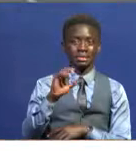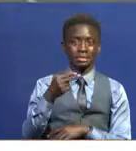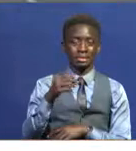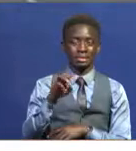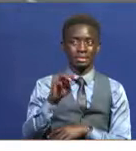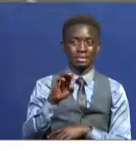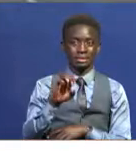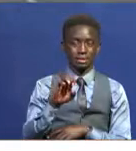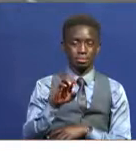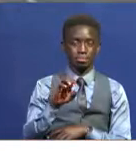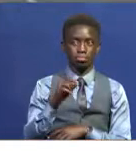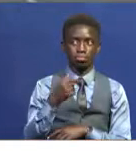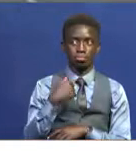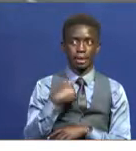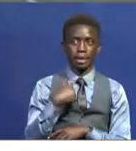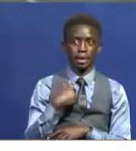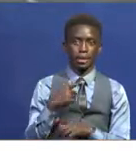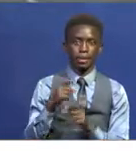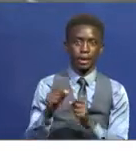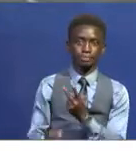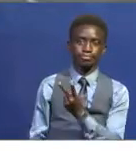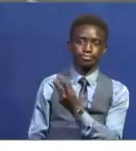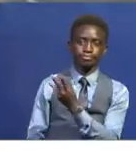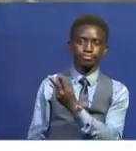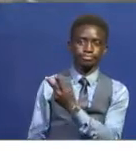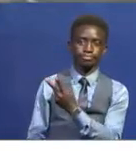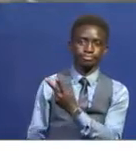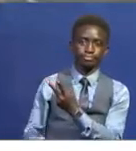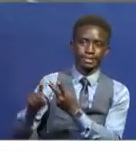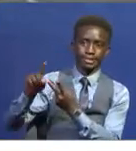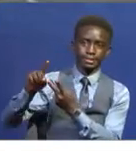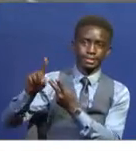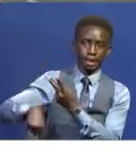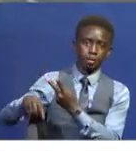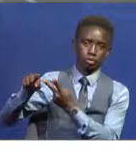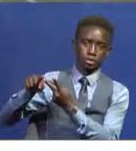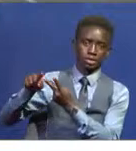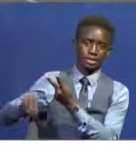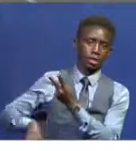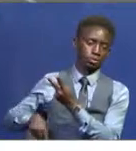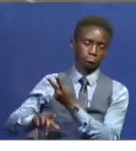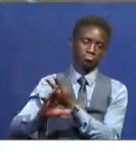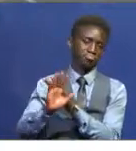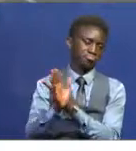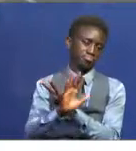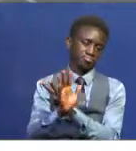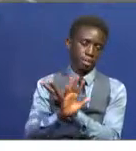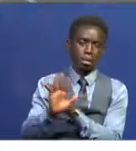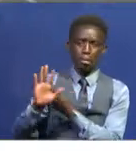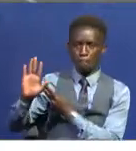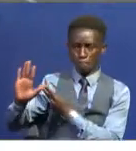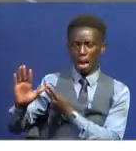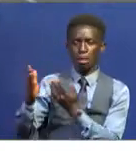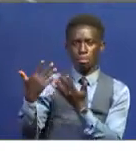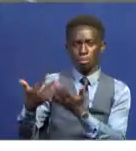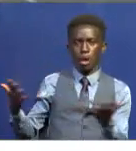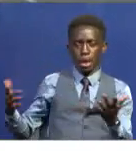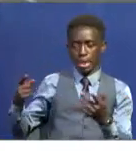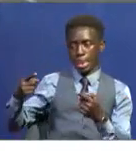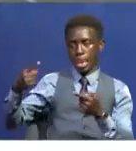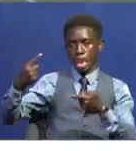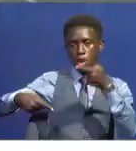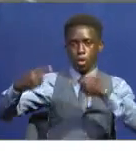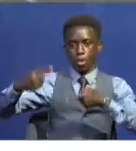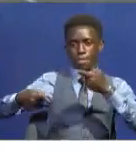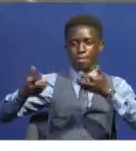discrediting these two gentlemen over here yeah. who are presenting the products which are very competitive